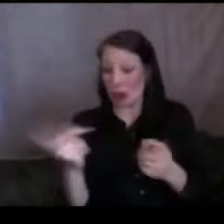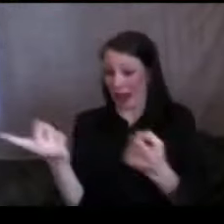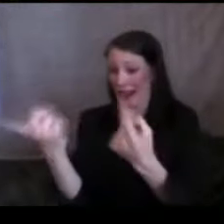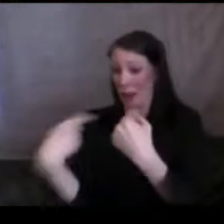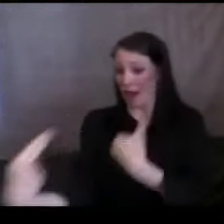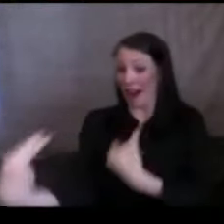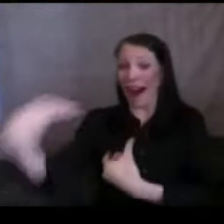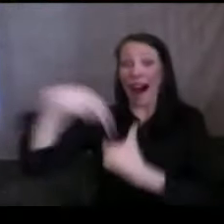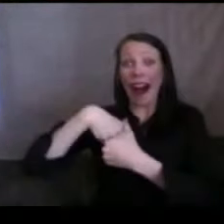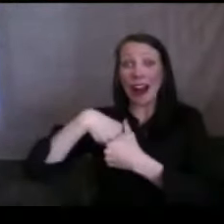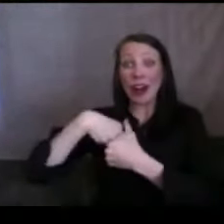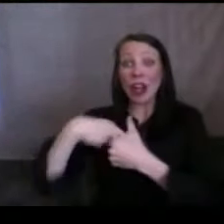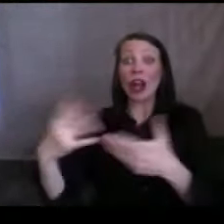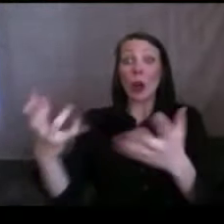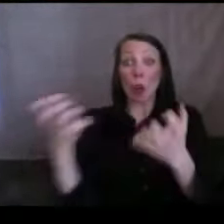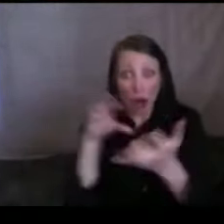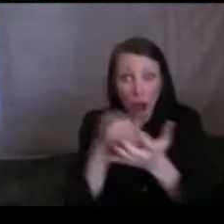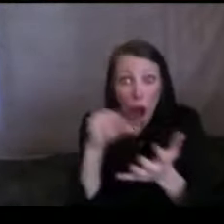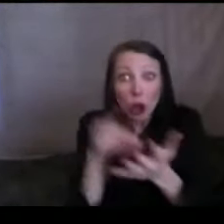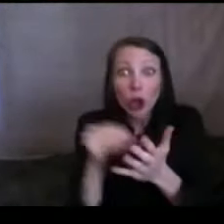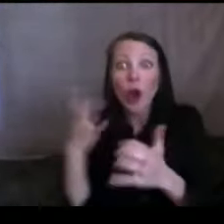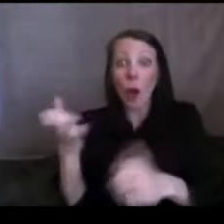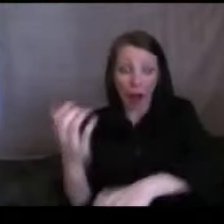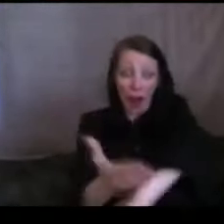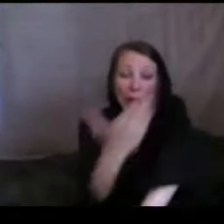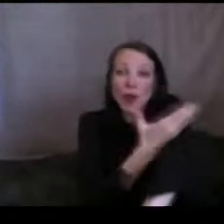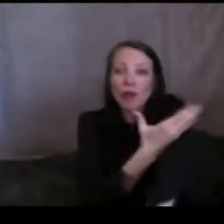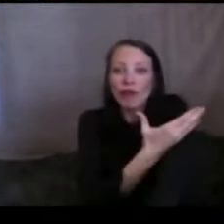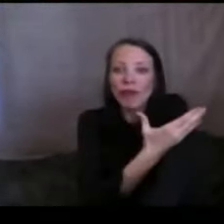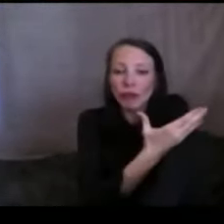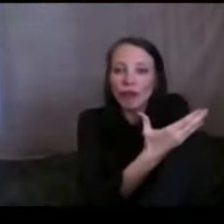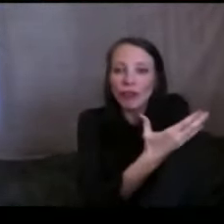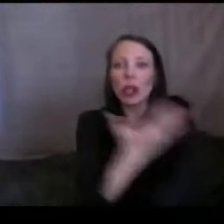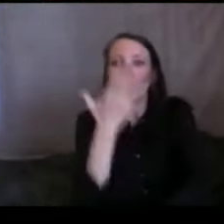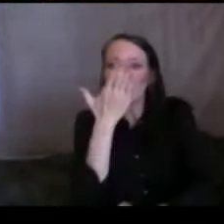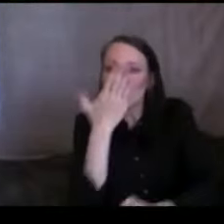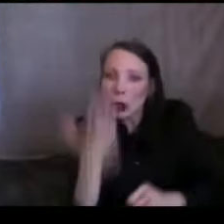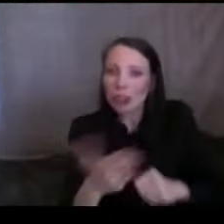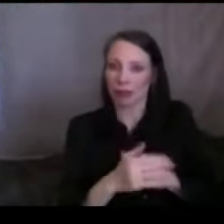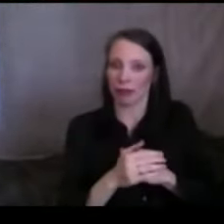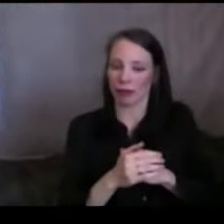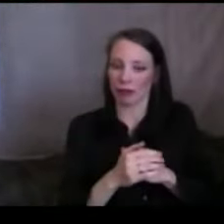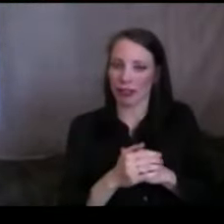they want to learn and they want to grow, then you need to be able to grow that talent.